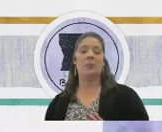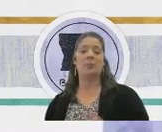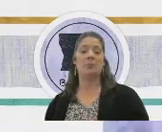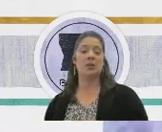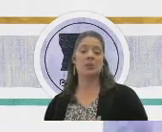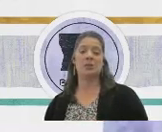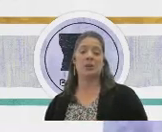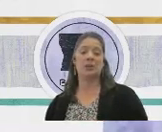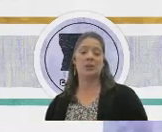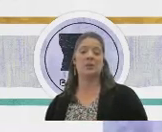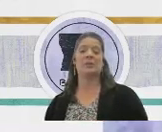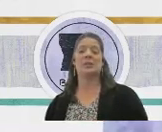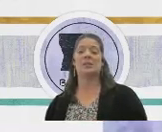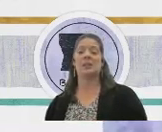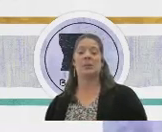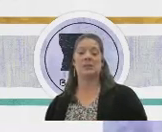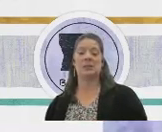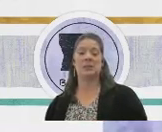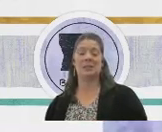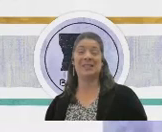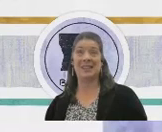that you must restrict the use of the